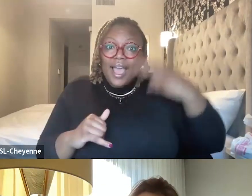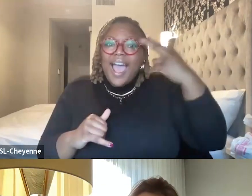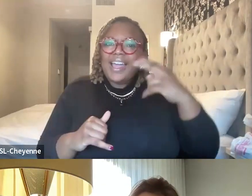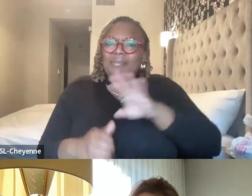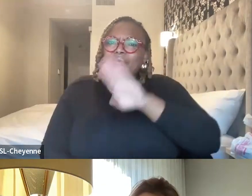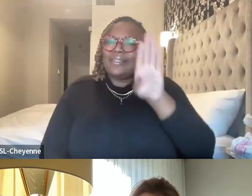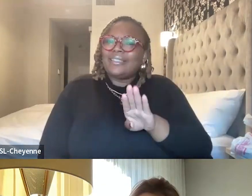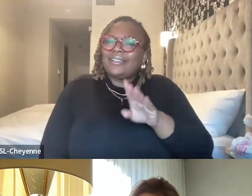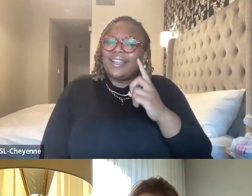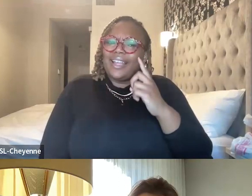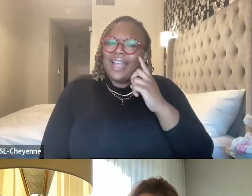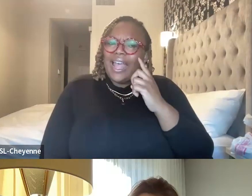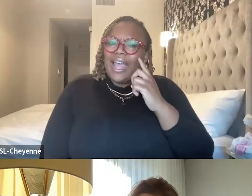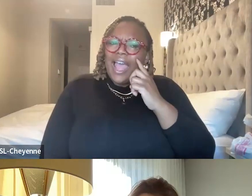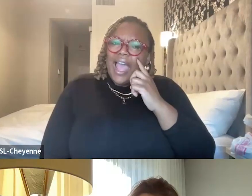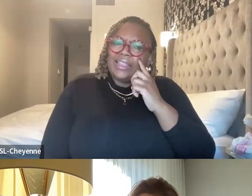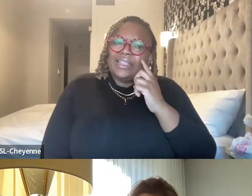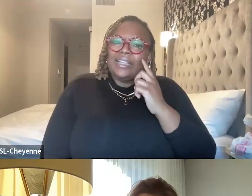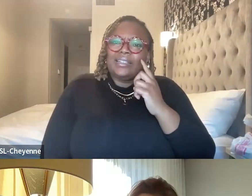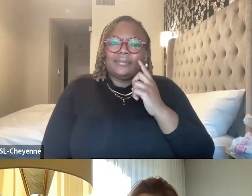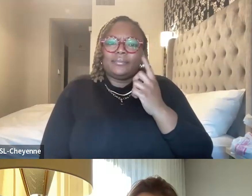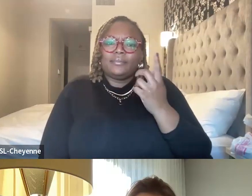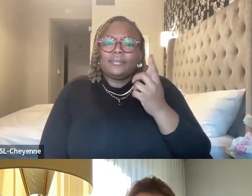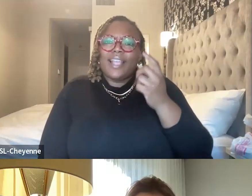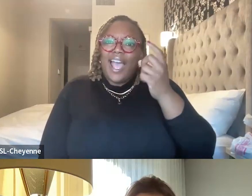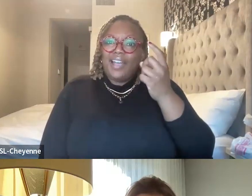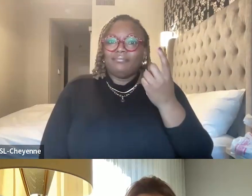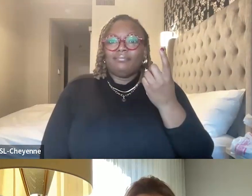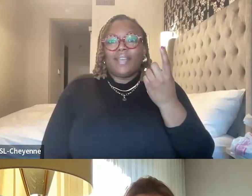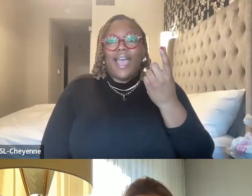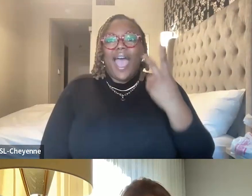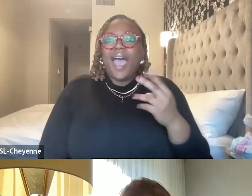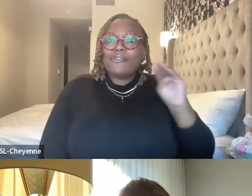almost 500,000 abortions each year. So